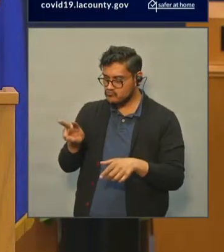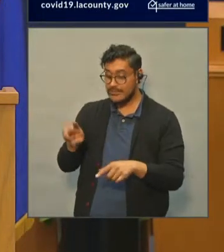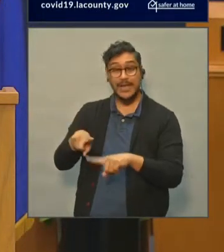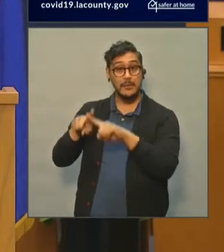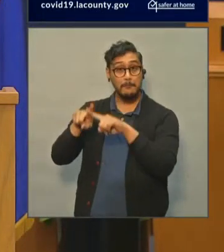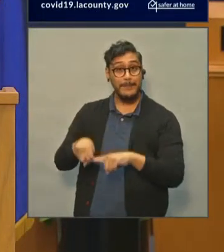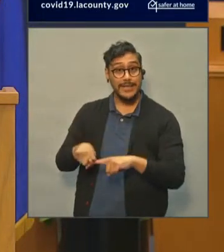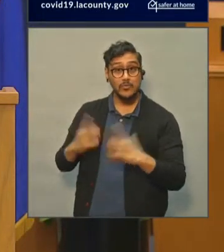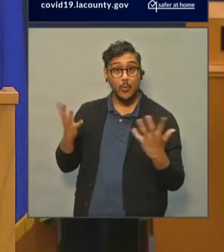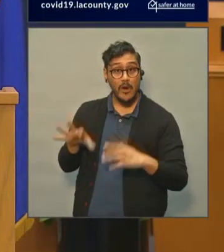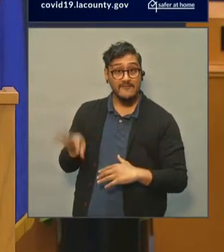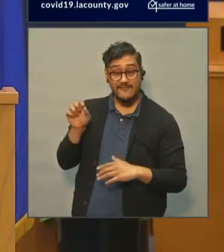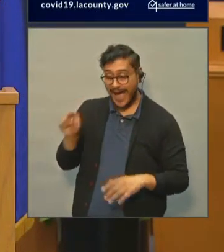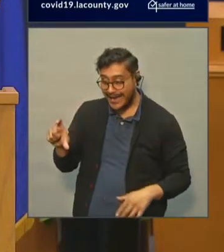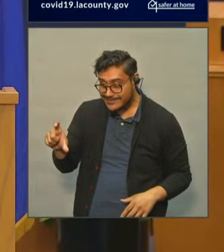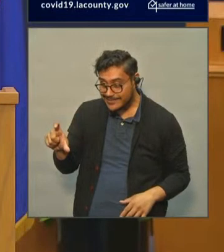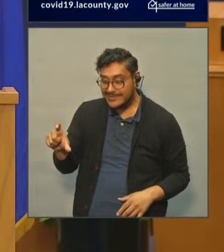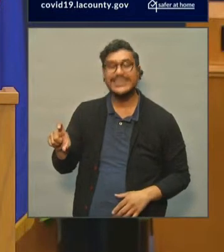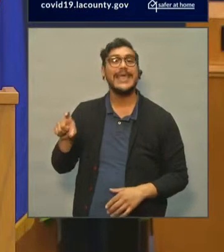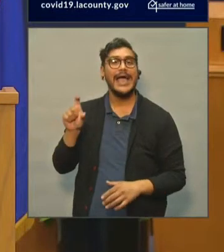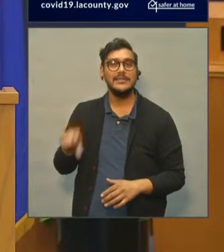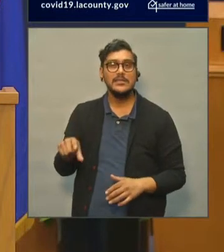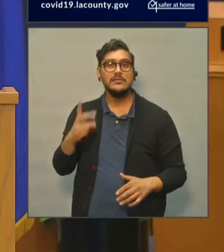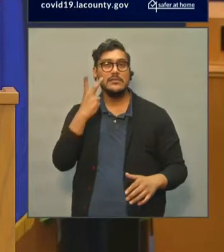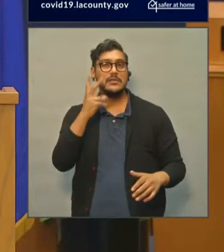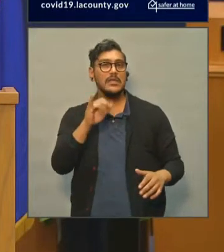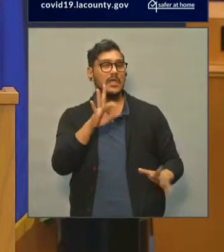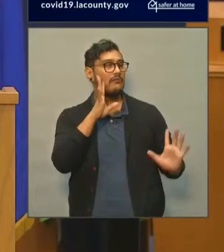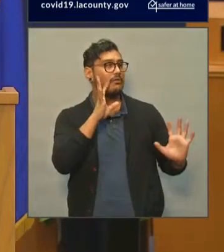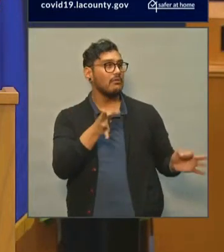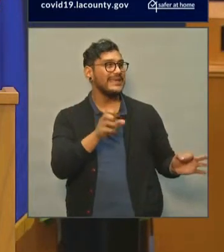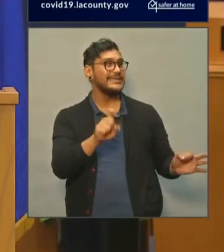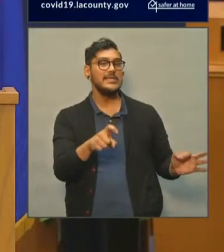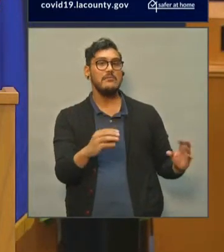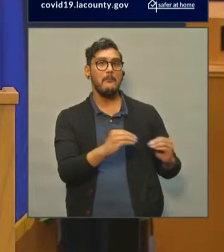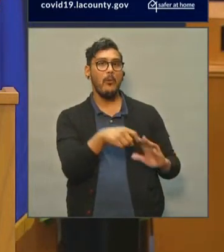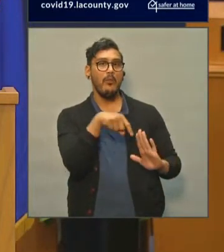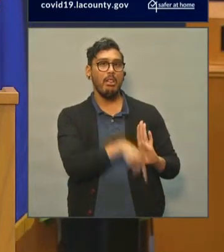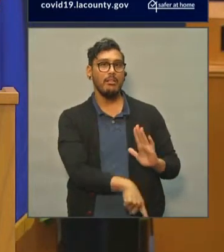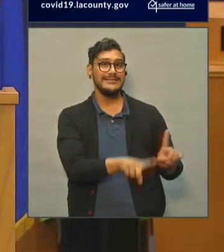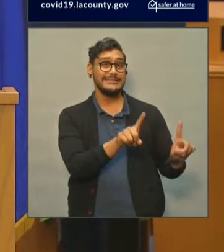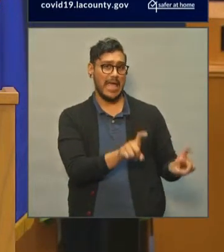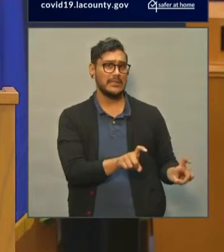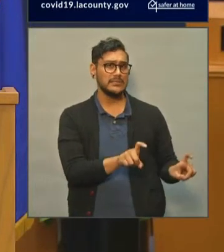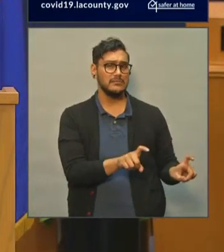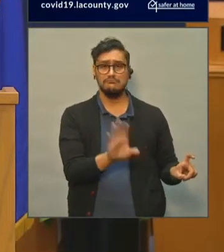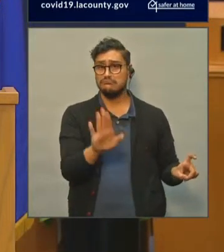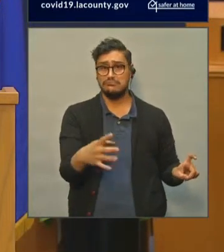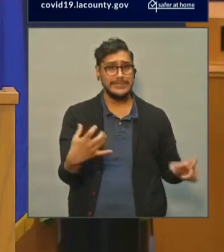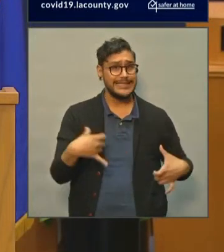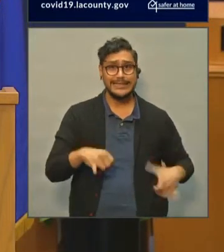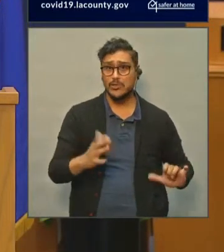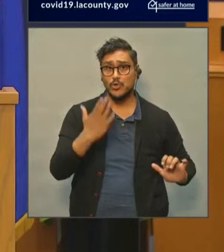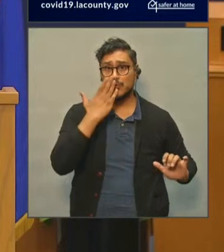able to determine if you need to do more extensive testing. And I think it still is appropriate to do that.